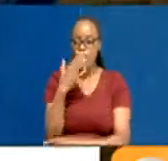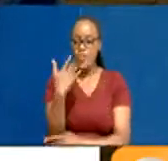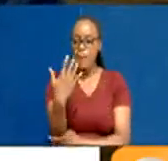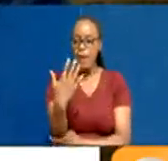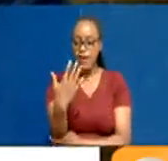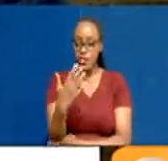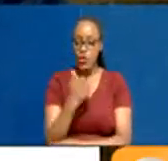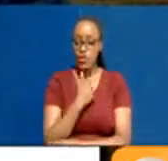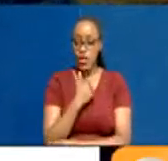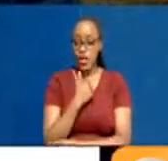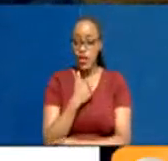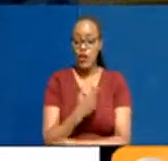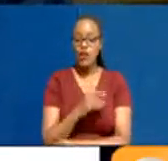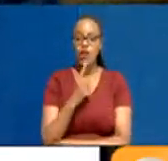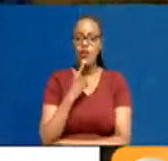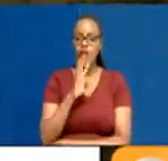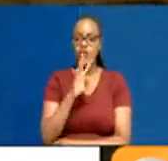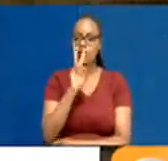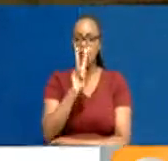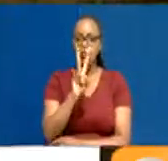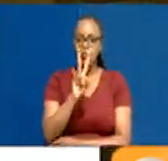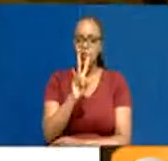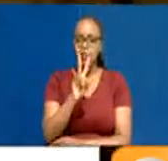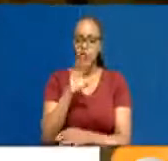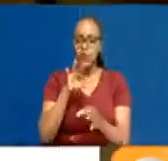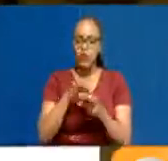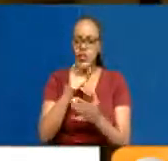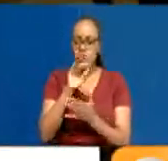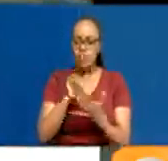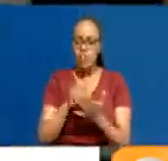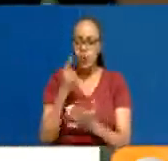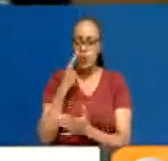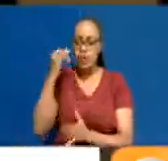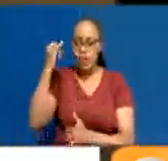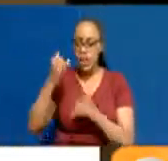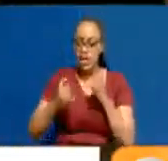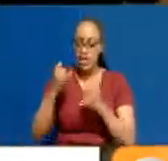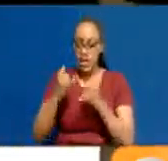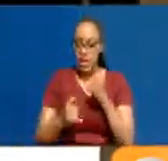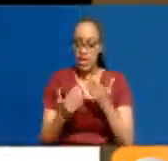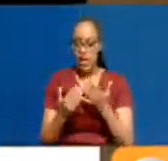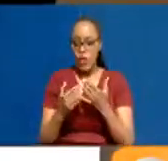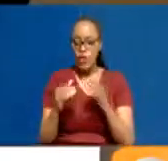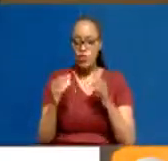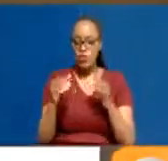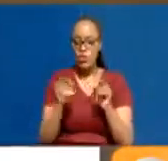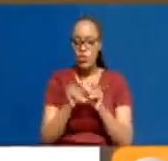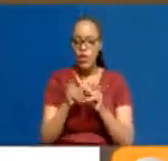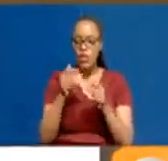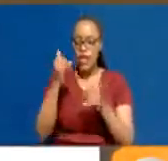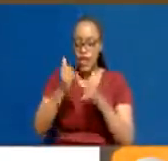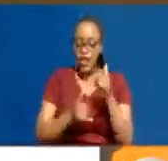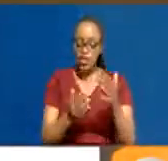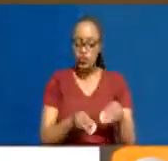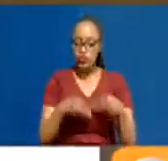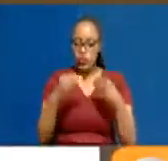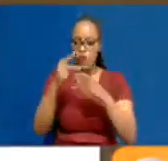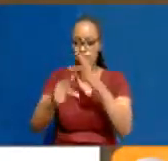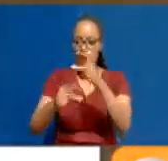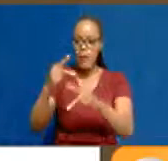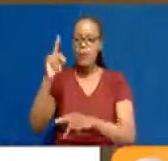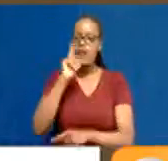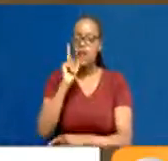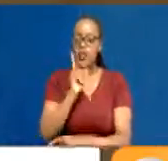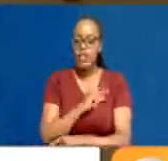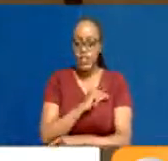the 152 polling stations. What you can see now are the last batch, or is the last batch before this process is